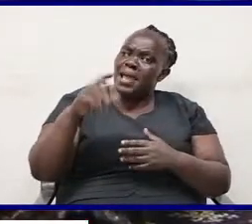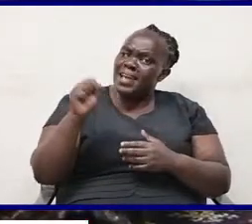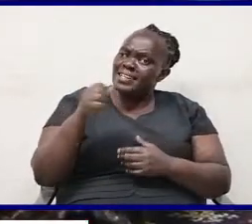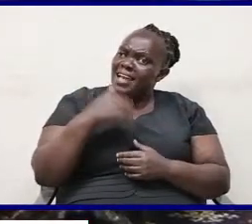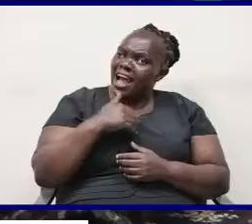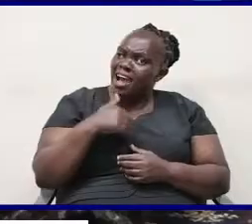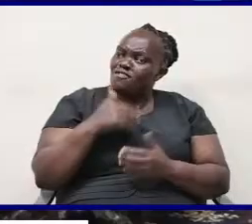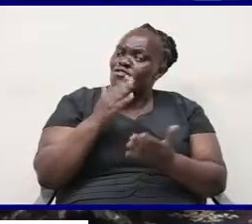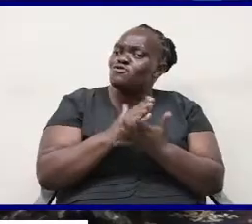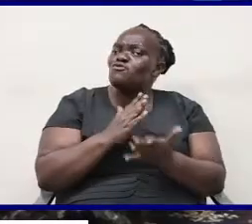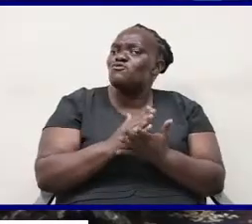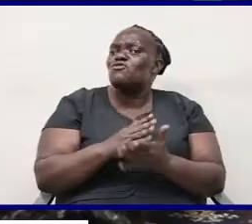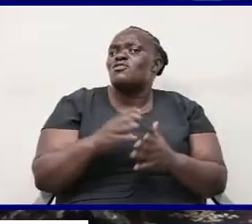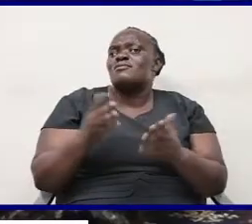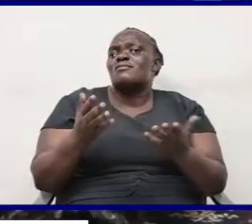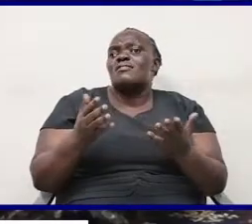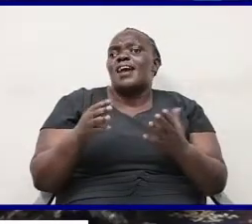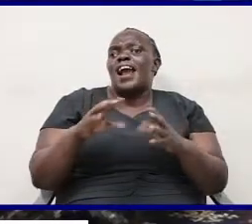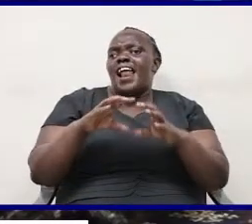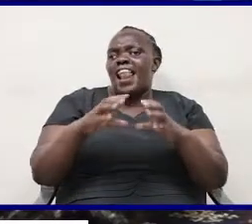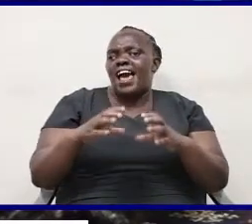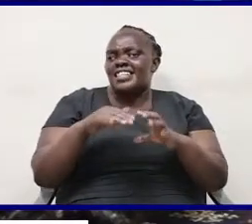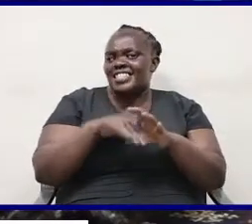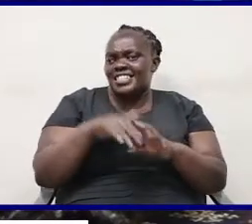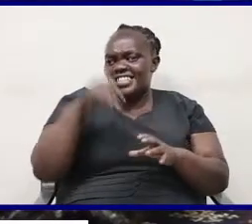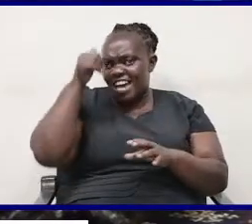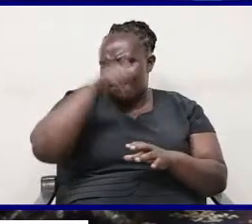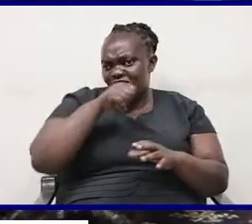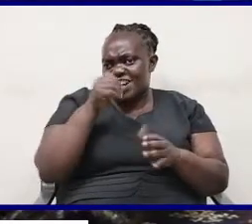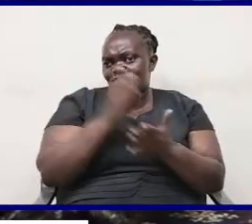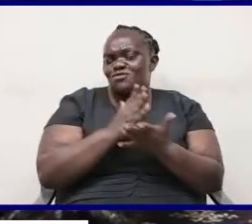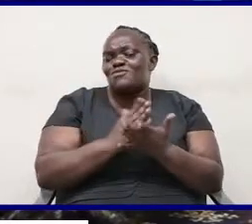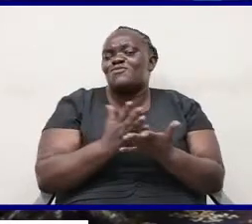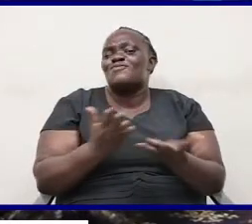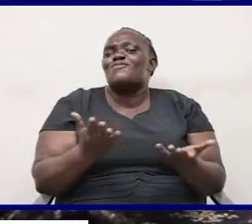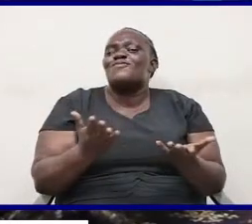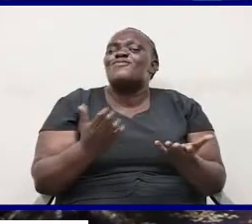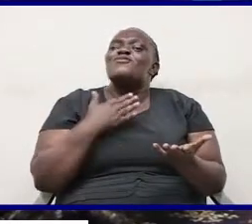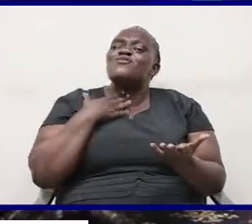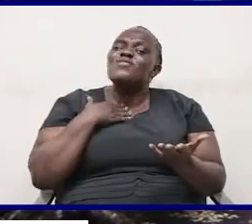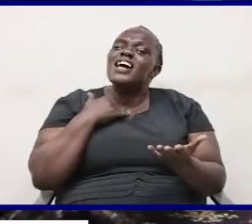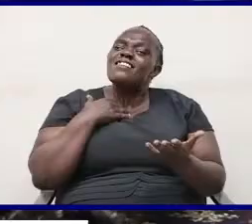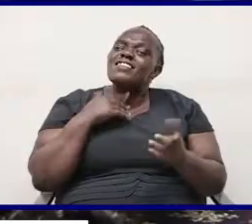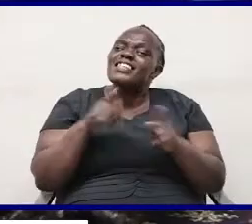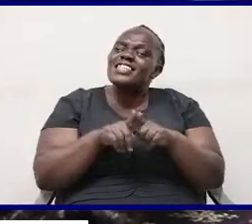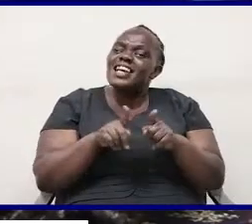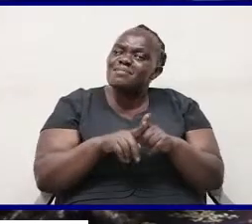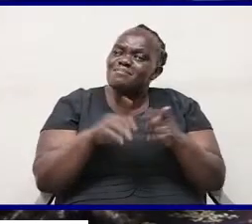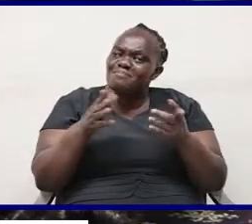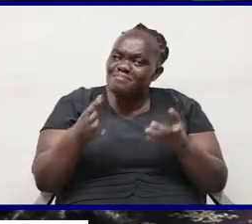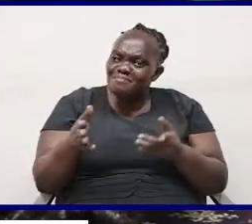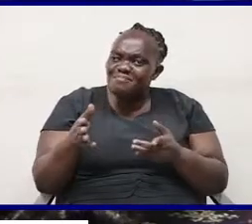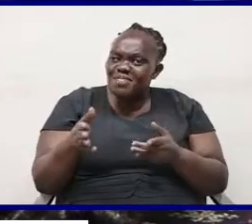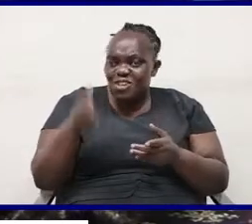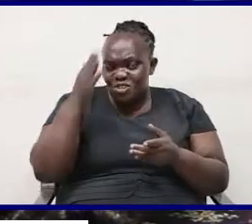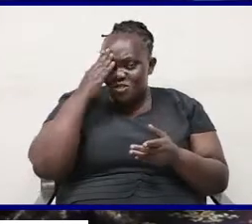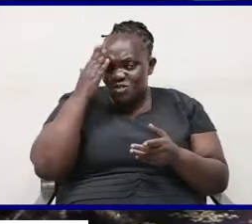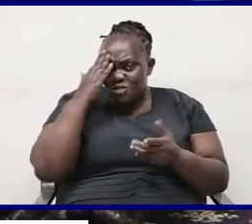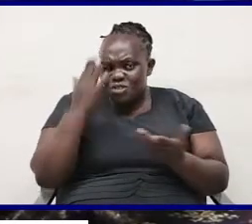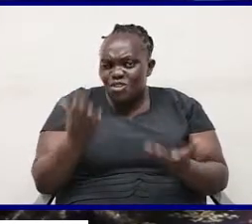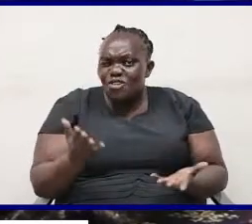we have now a burgeoning middle class in Africa that has got tastes and preferences as to occasion,